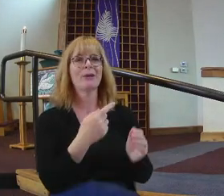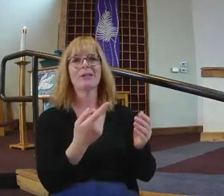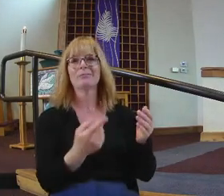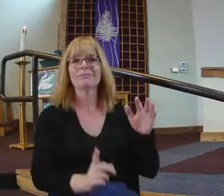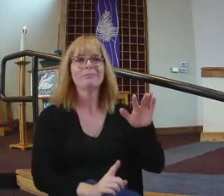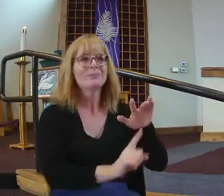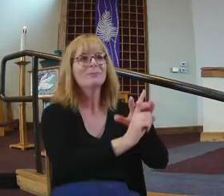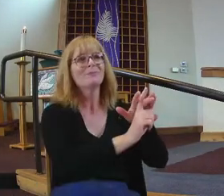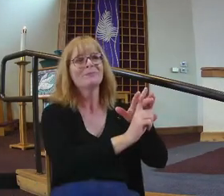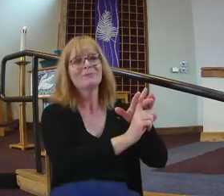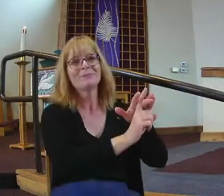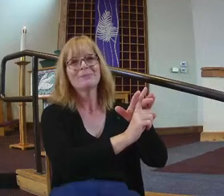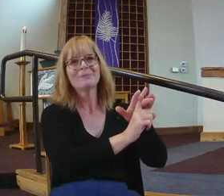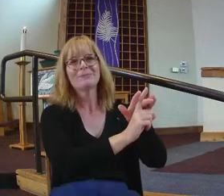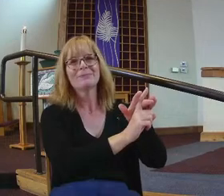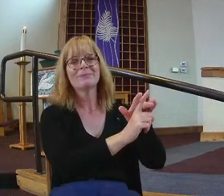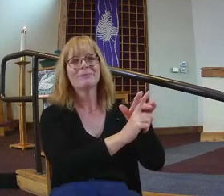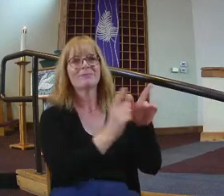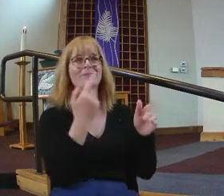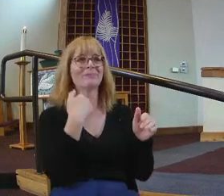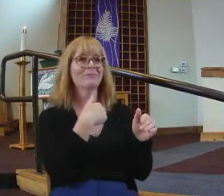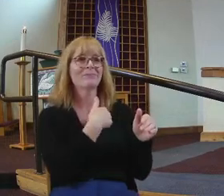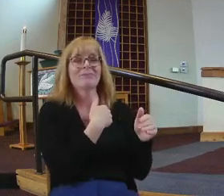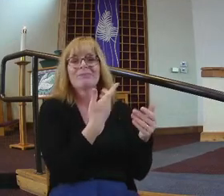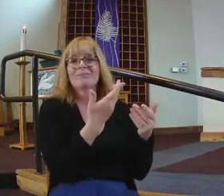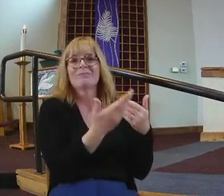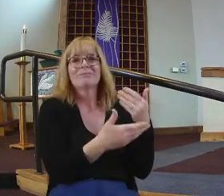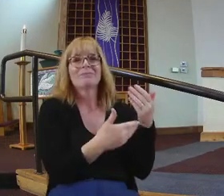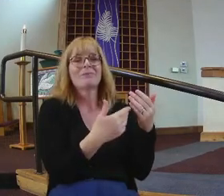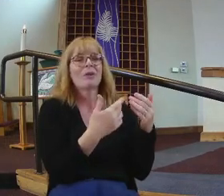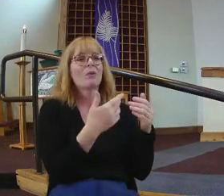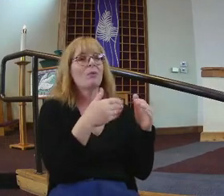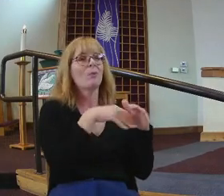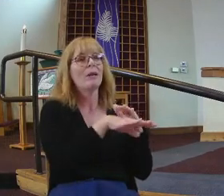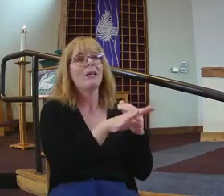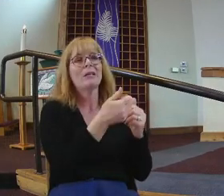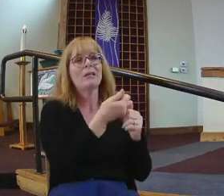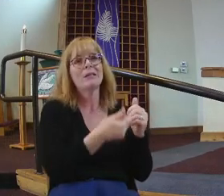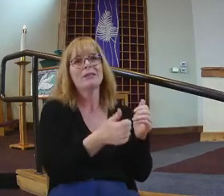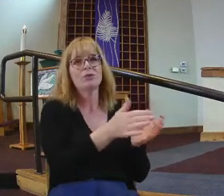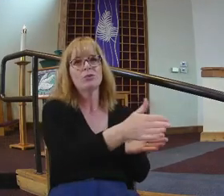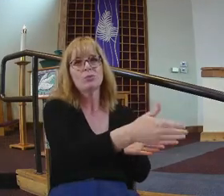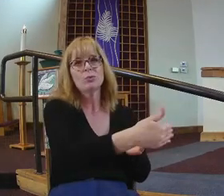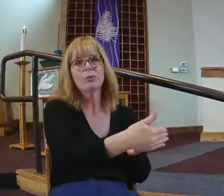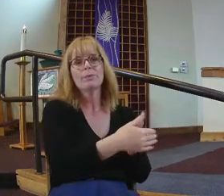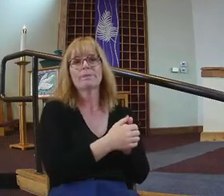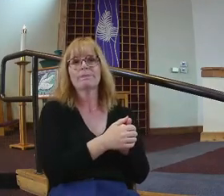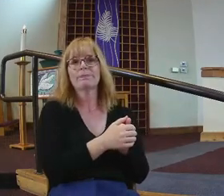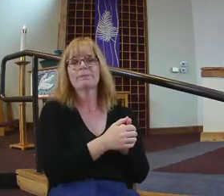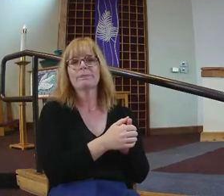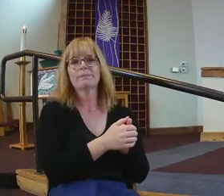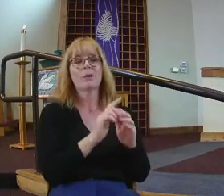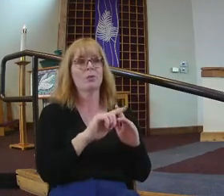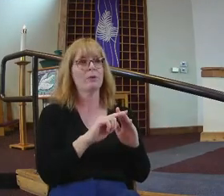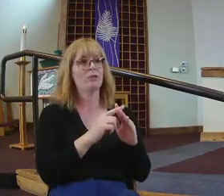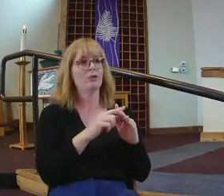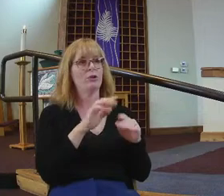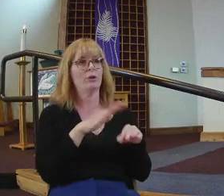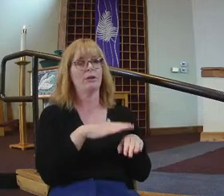up, and we just went room to room. We started at the front